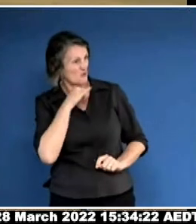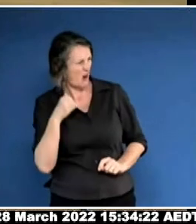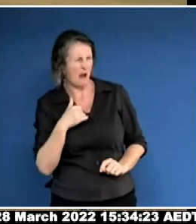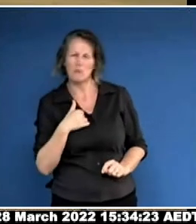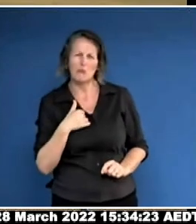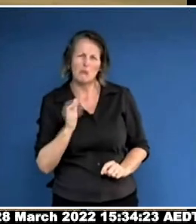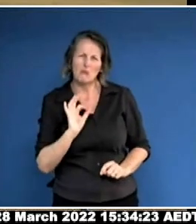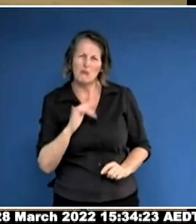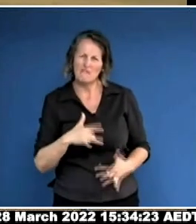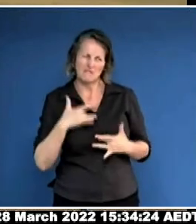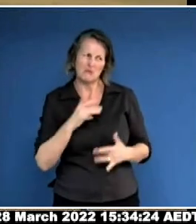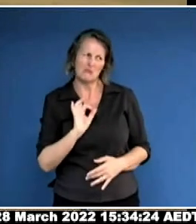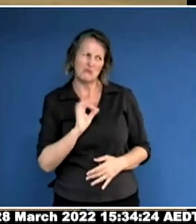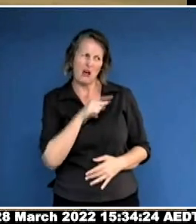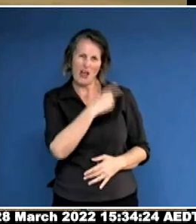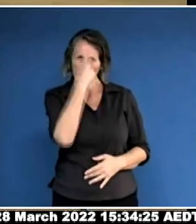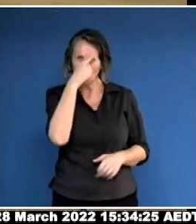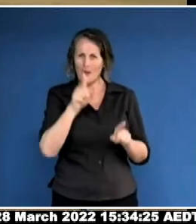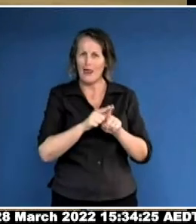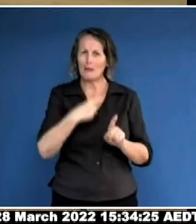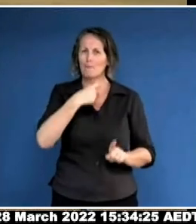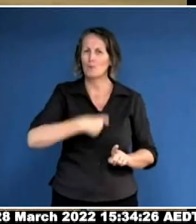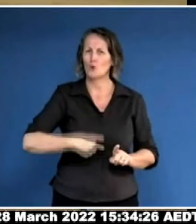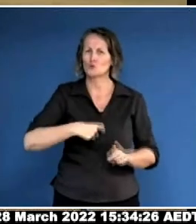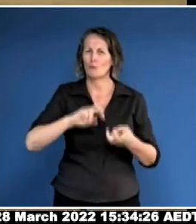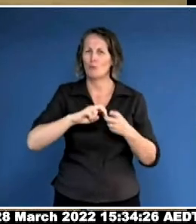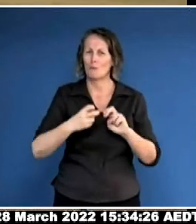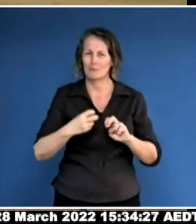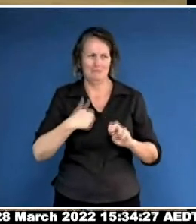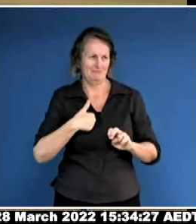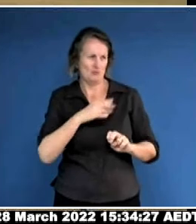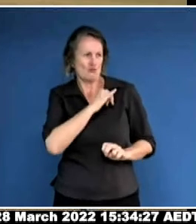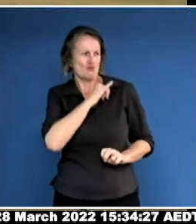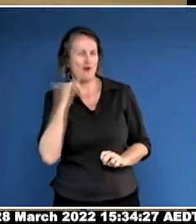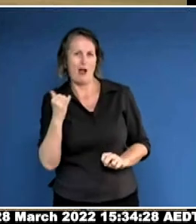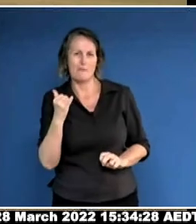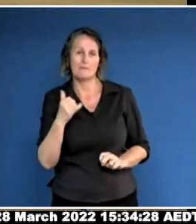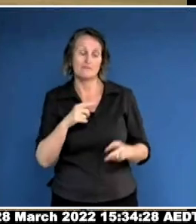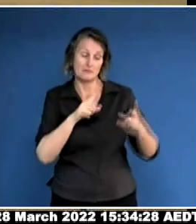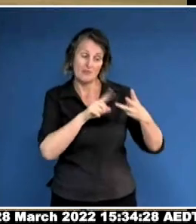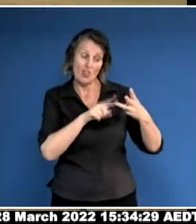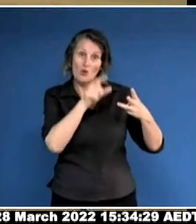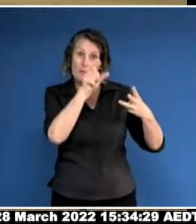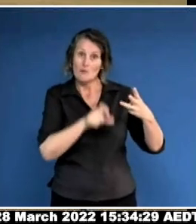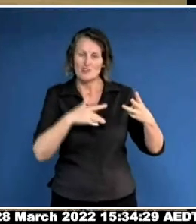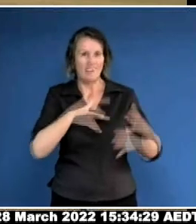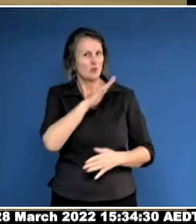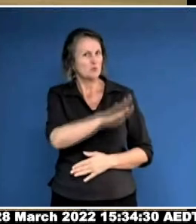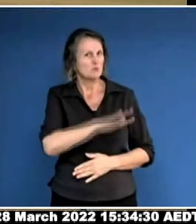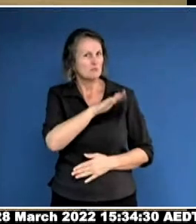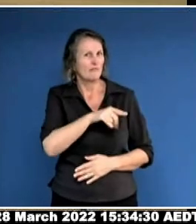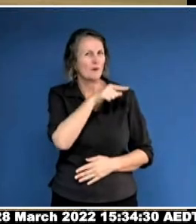I was going through, which I viewed as a personal issue. I felt sorry for person three. I didn't really know what I